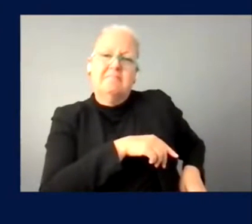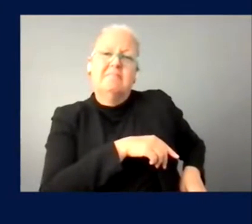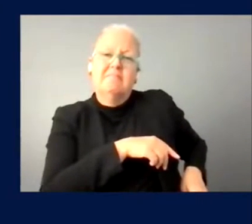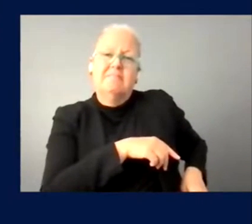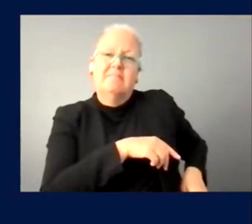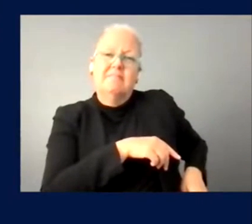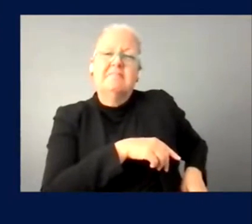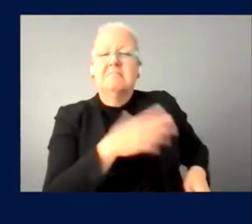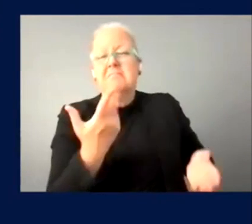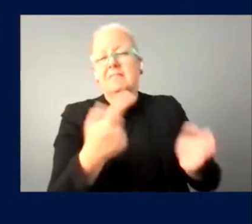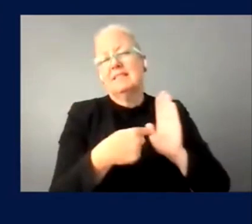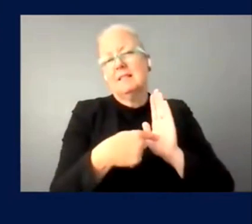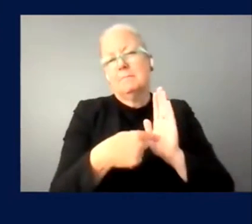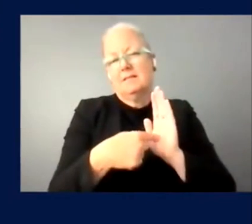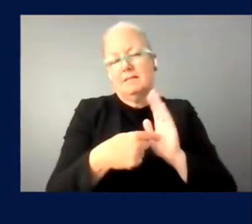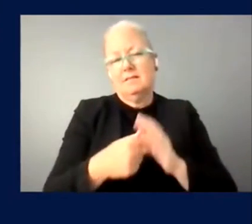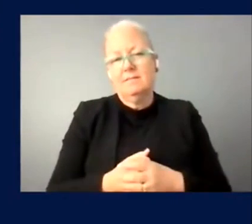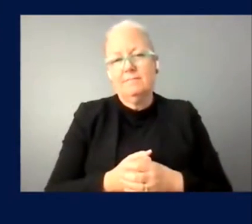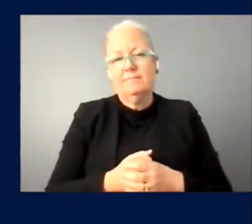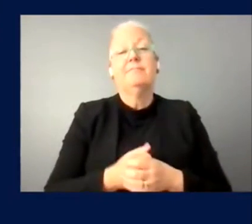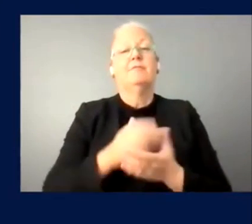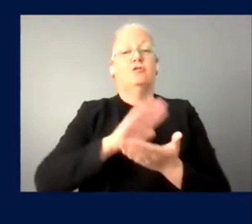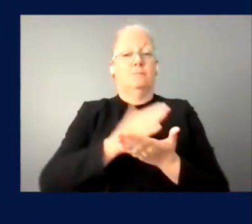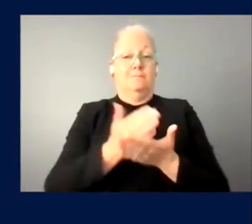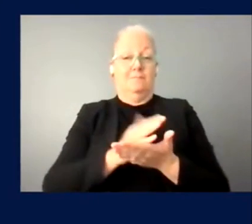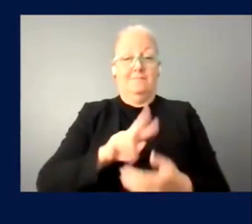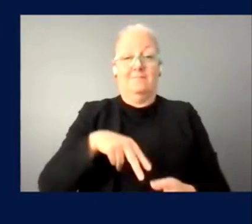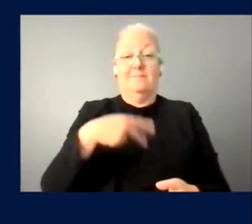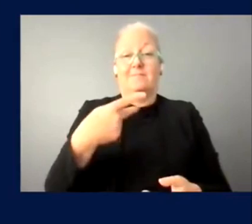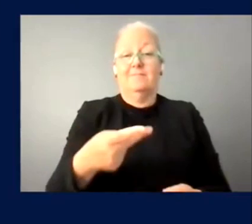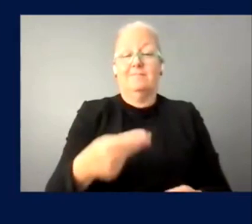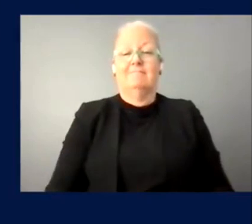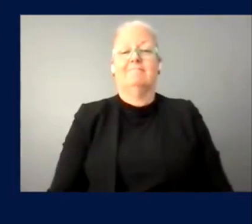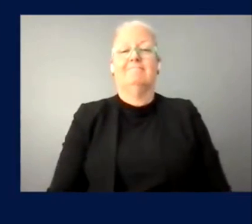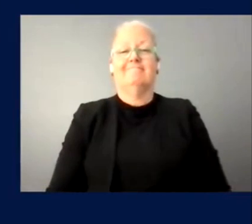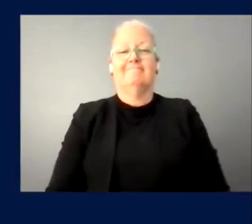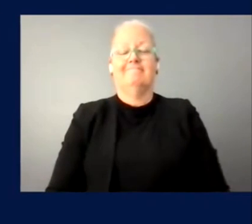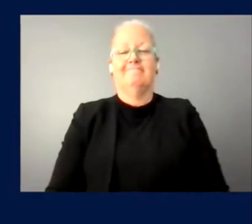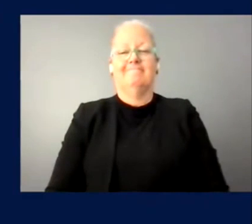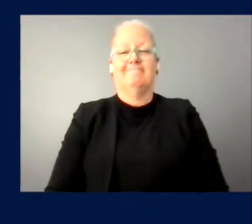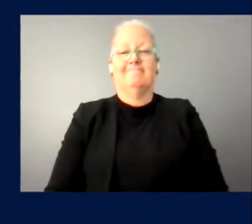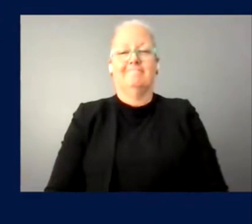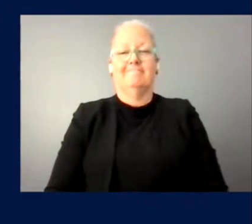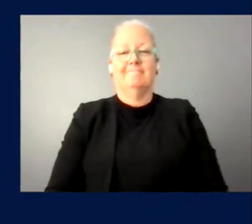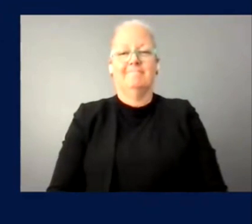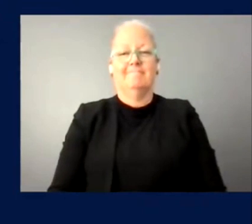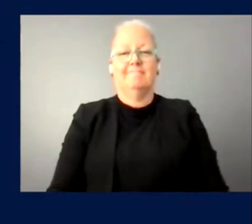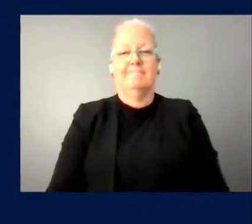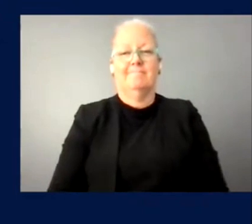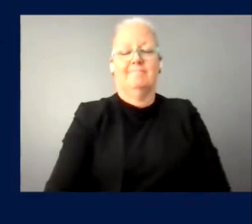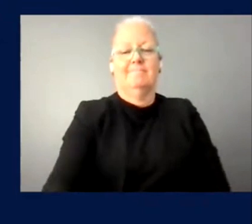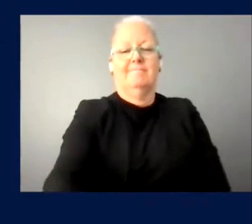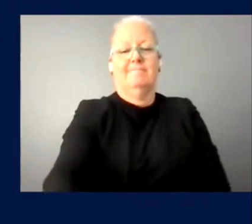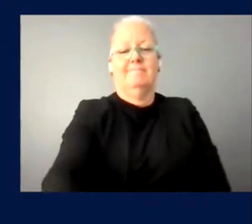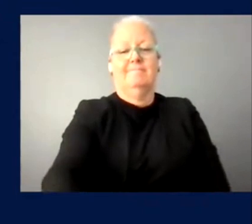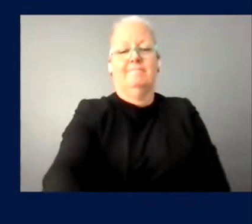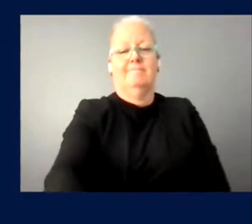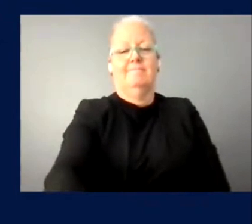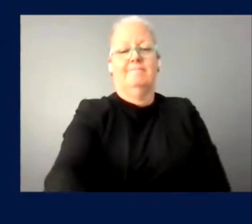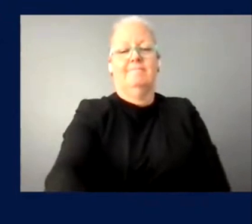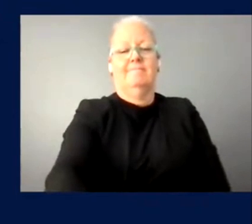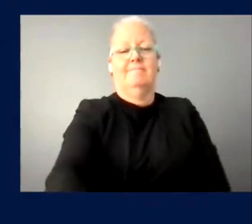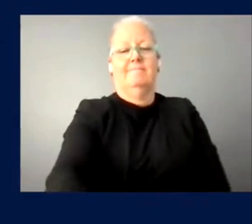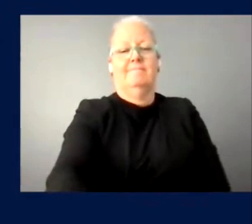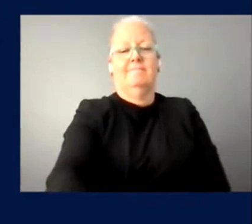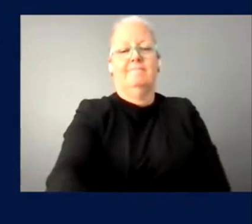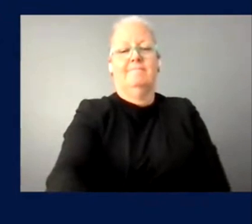We also heard from Yanis and Paul about one of the key features that enables them to attend games, which is the sensory viewing room available